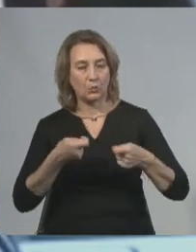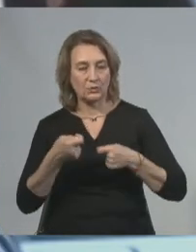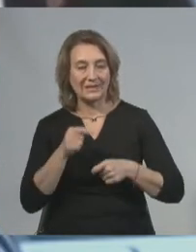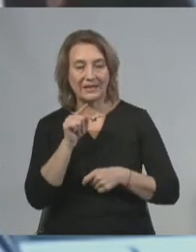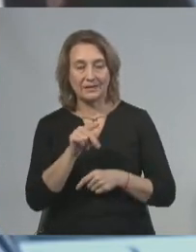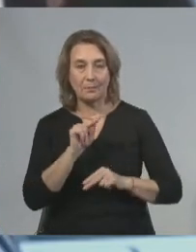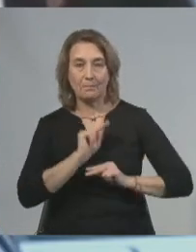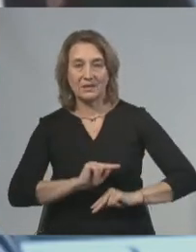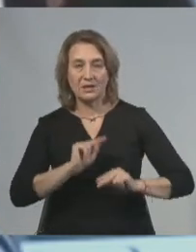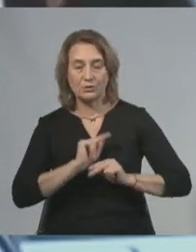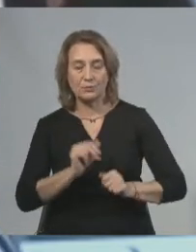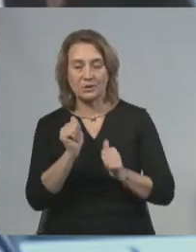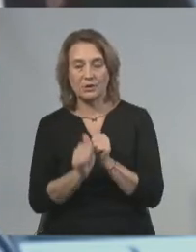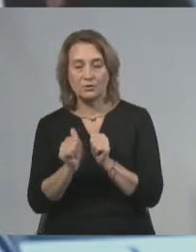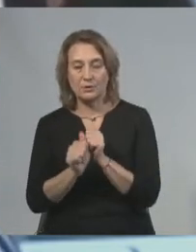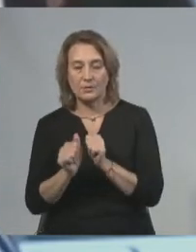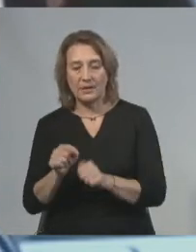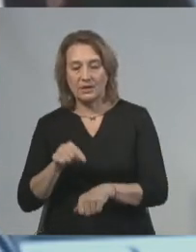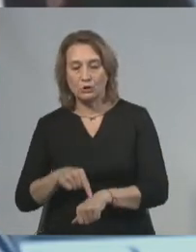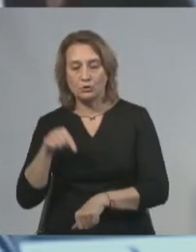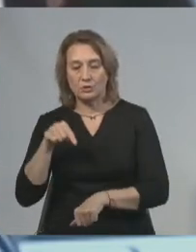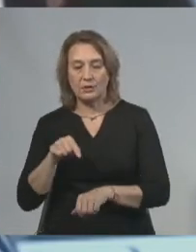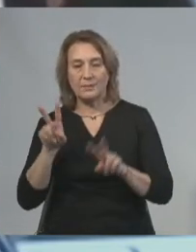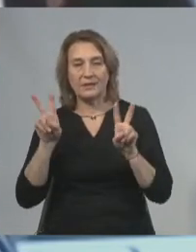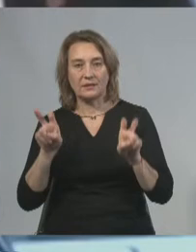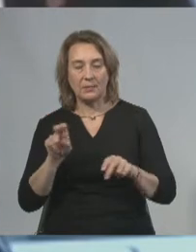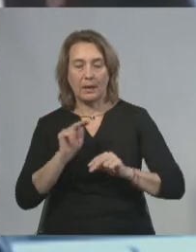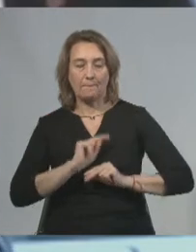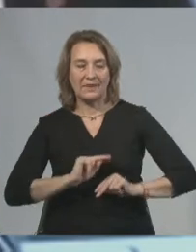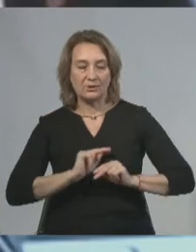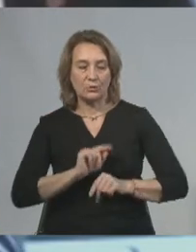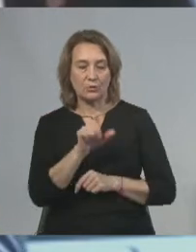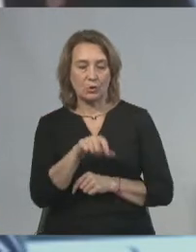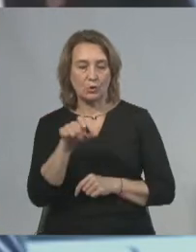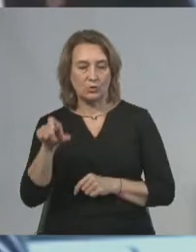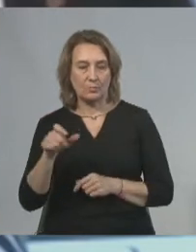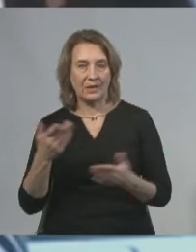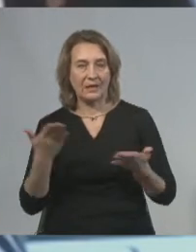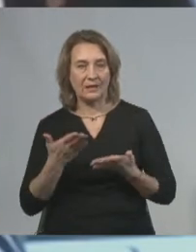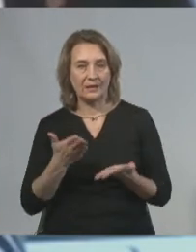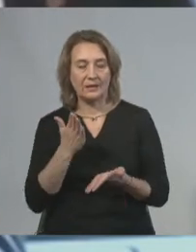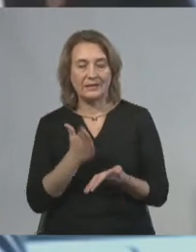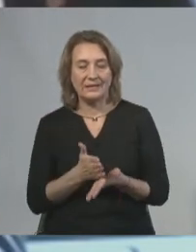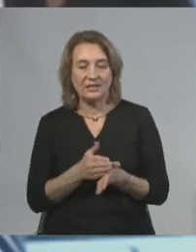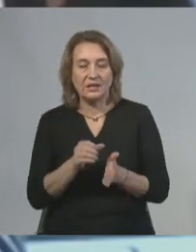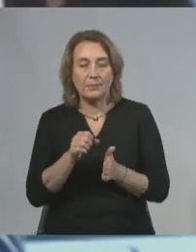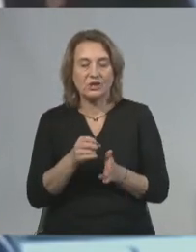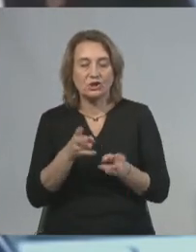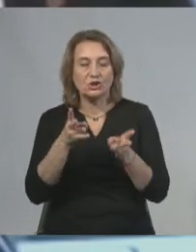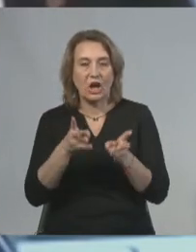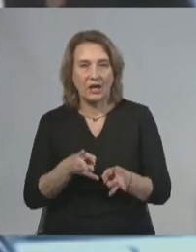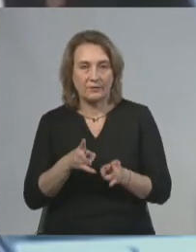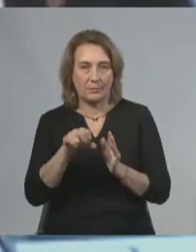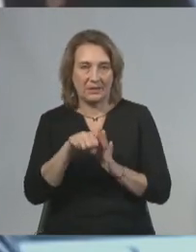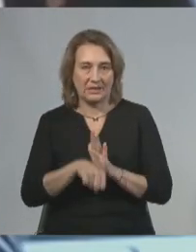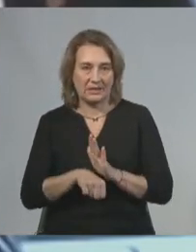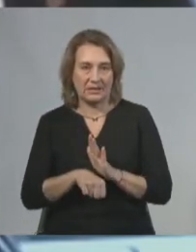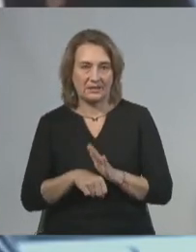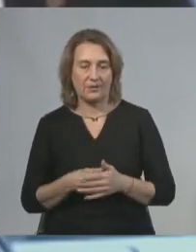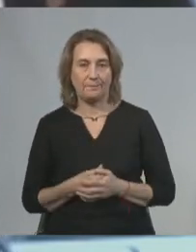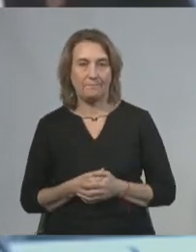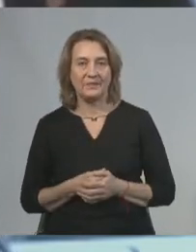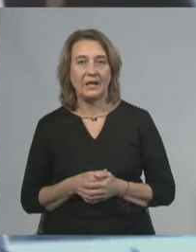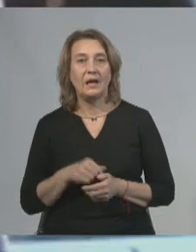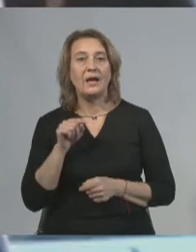our people who are uh dealing with this subject is whether we can do something or we cannot kind of do